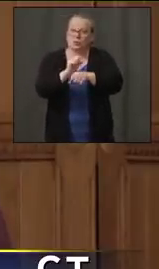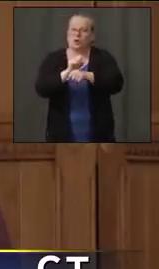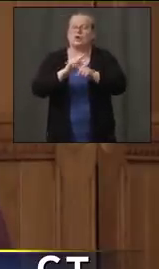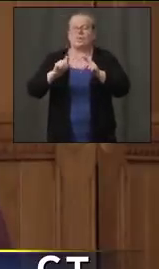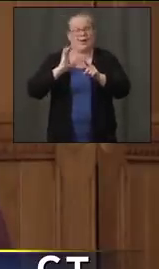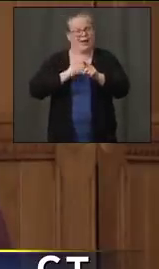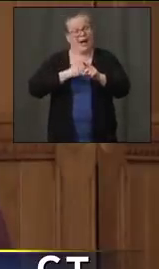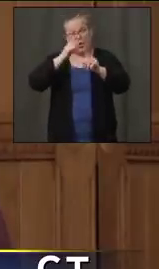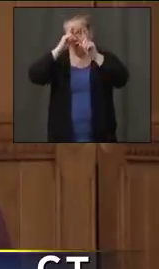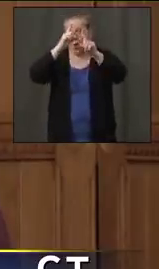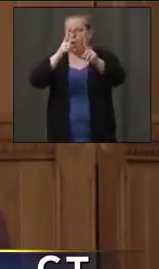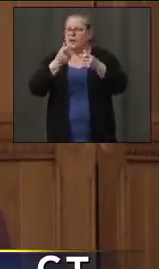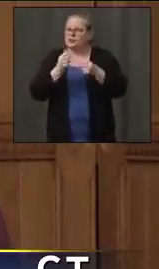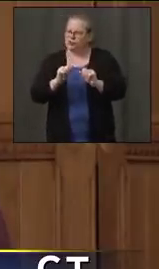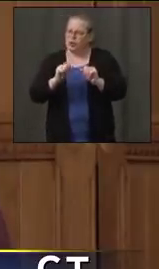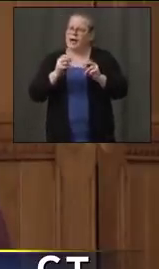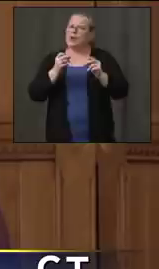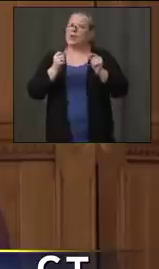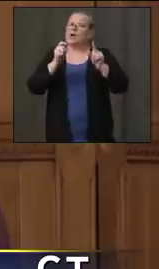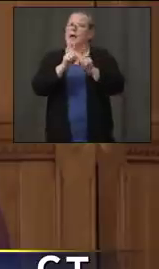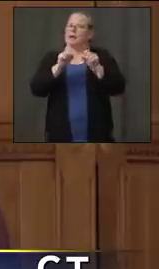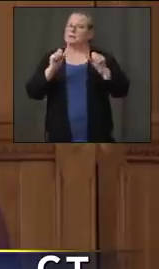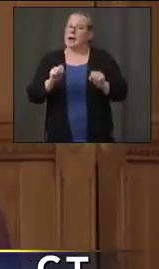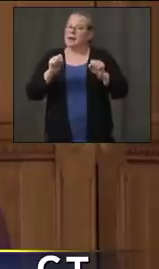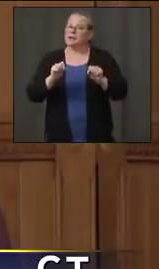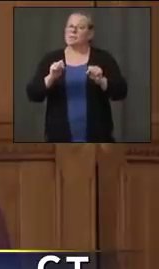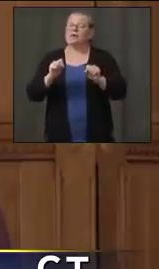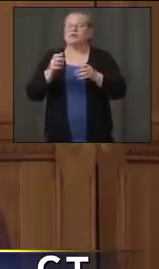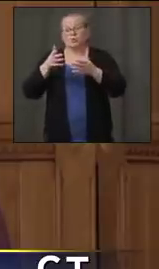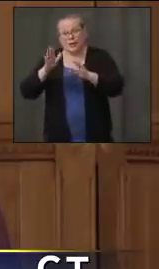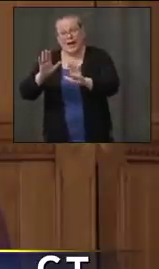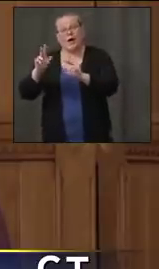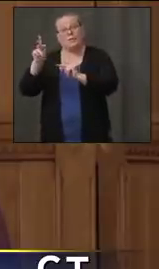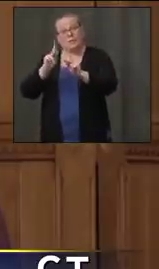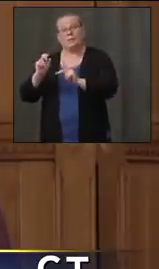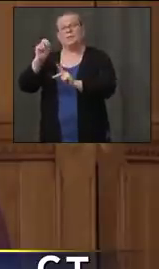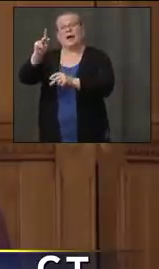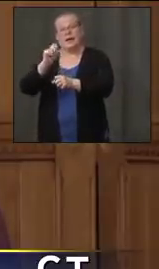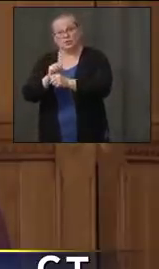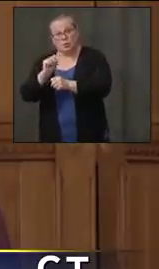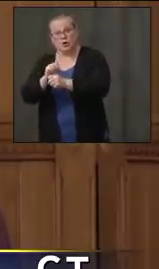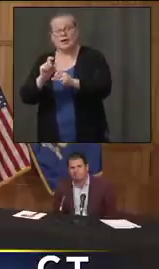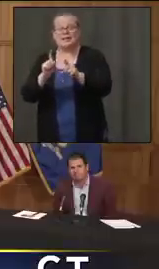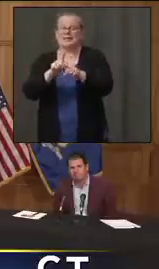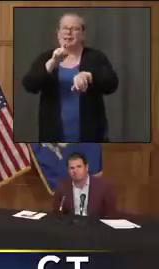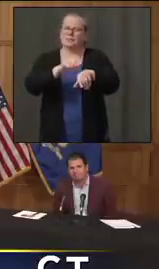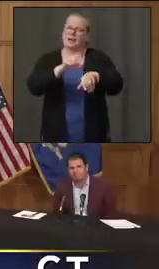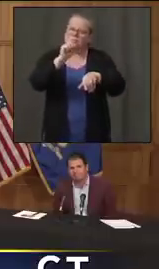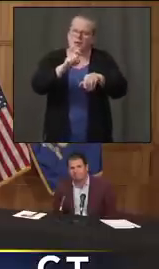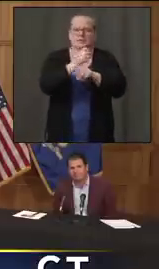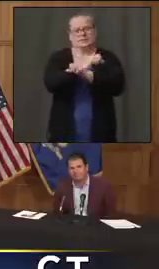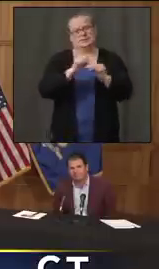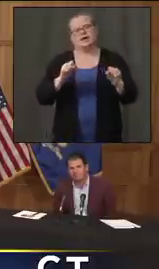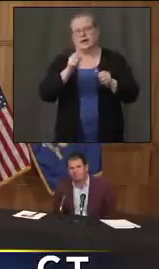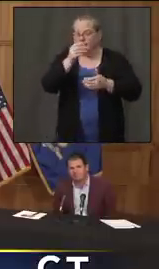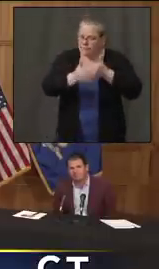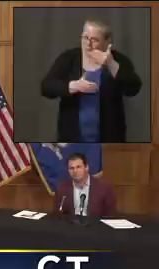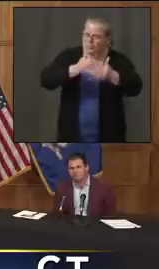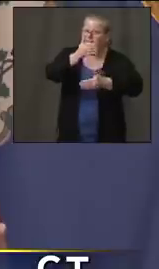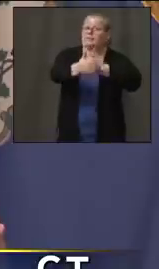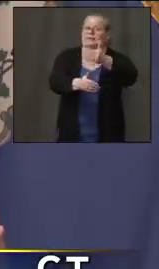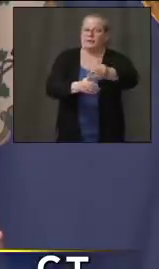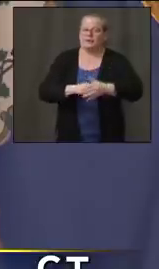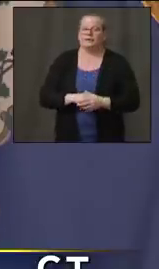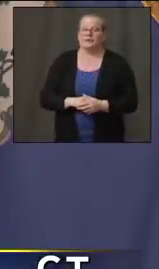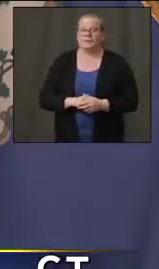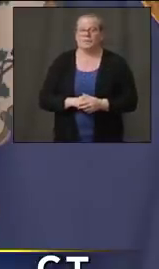as we can to make sure that the economy is going as fast as possible, but making sure it's safe. The only thing I'd add to that is we're